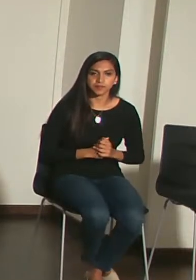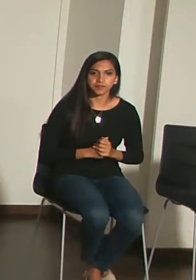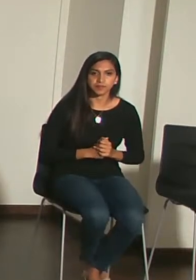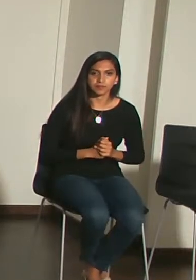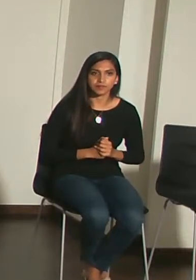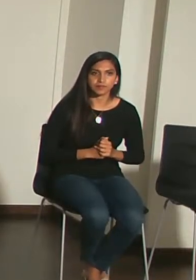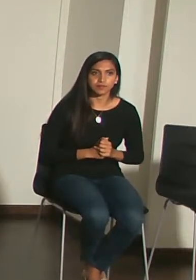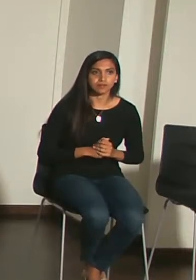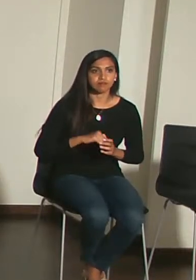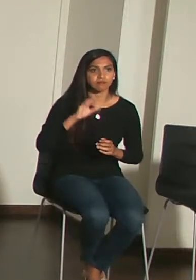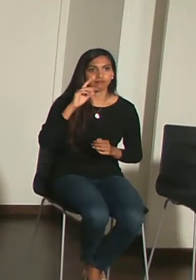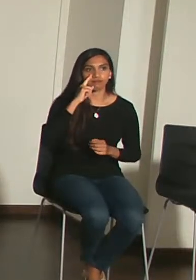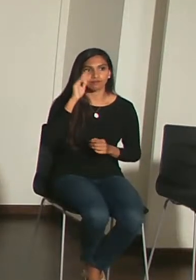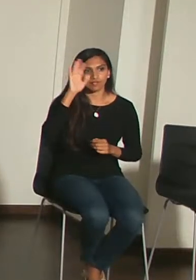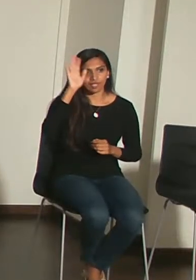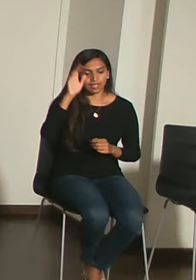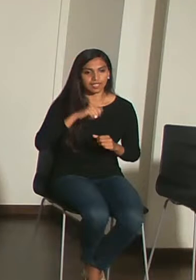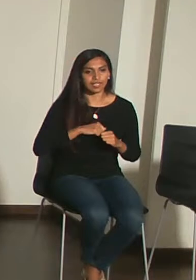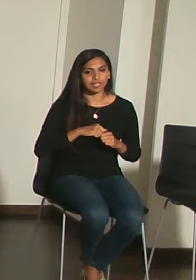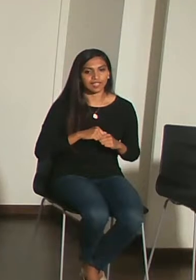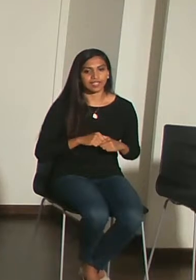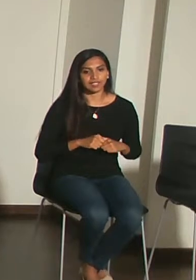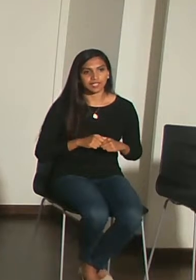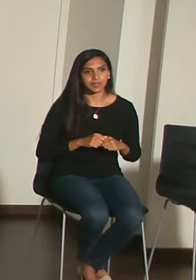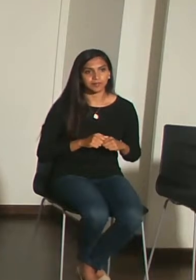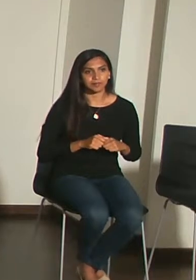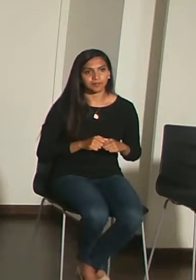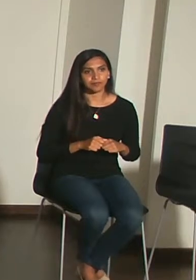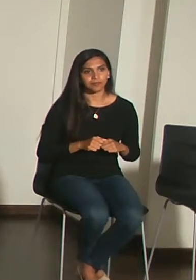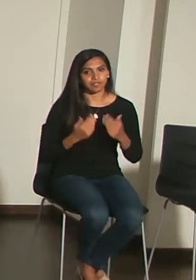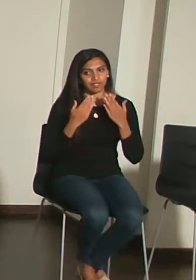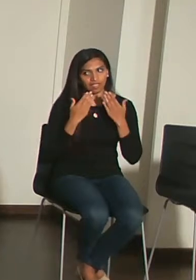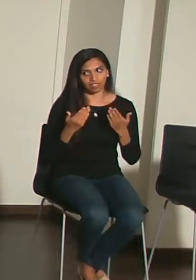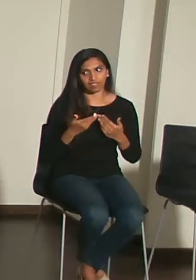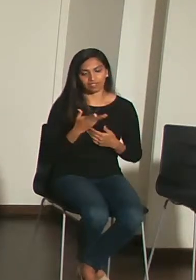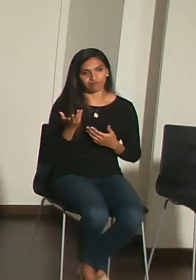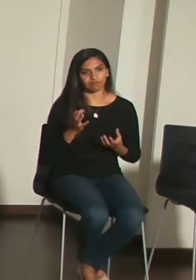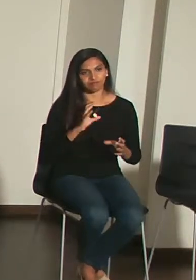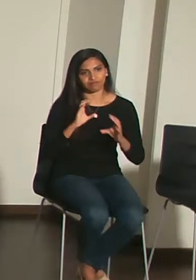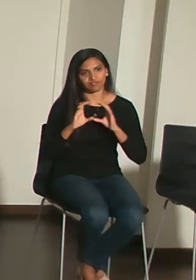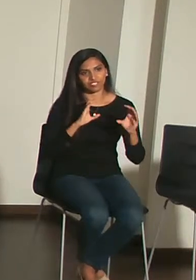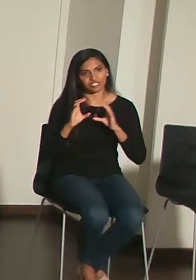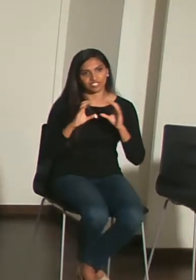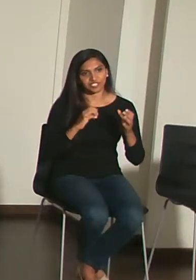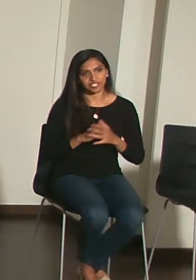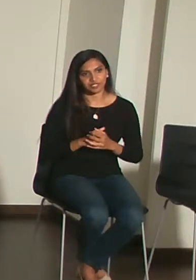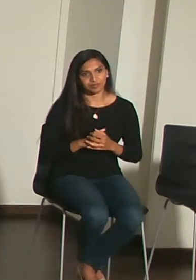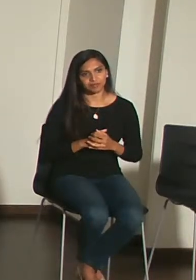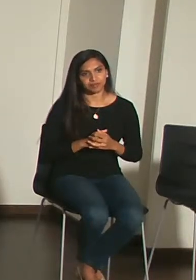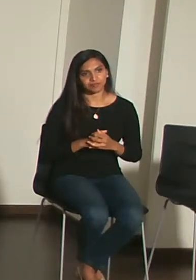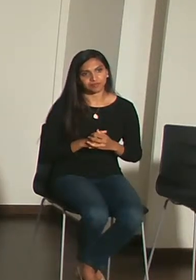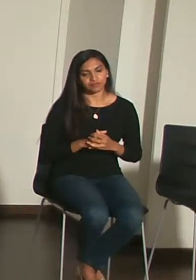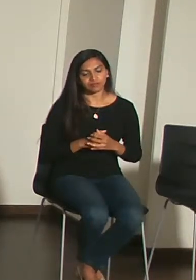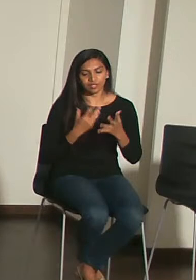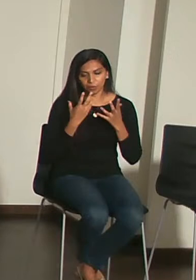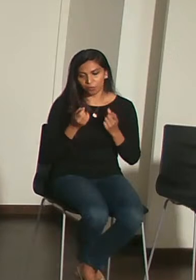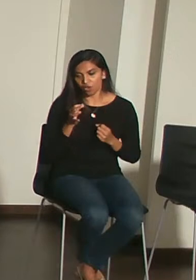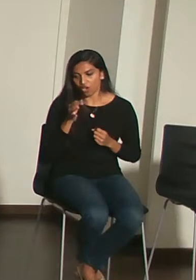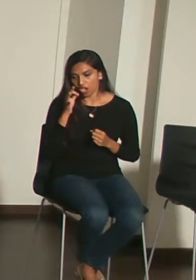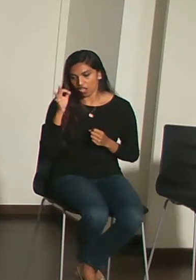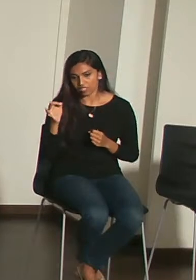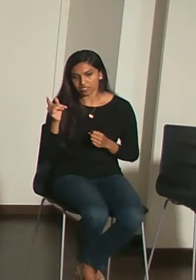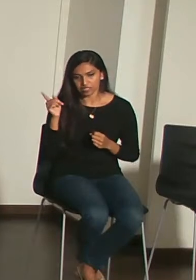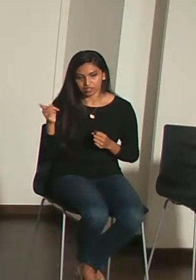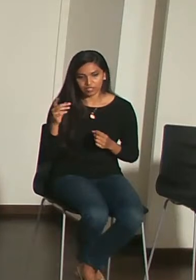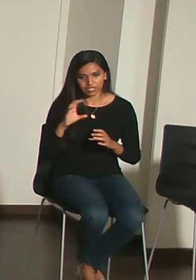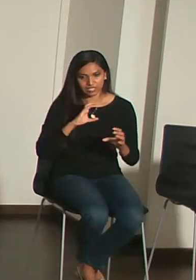Hi. Thank you so much for this lovely conversation. I just wanted to ask something that we